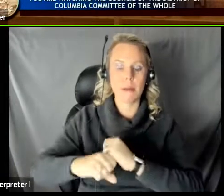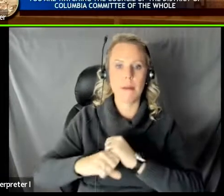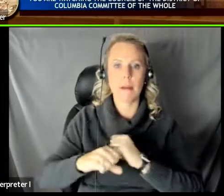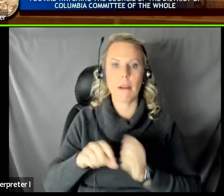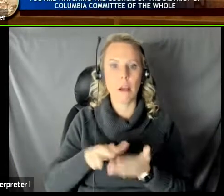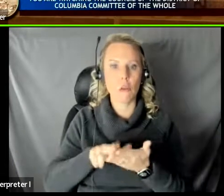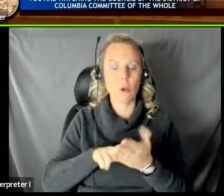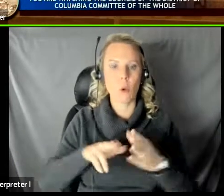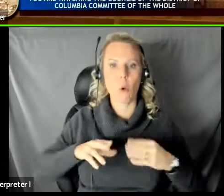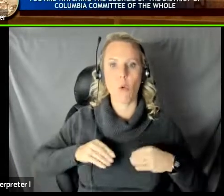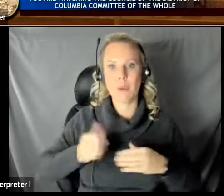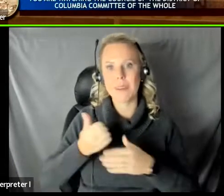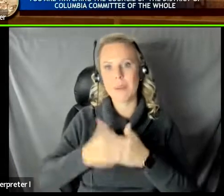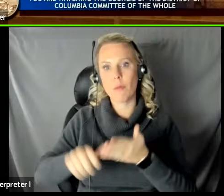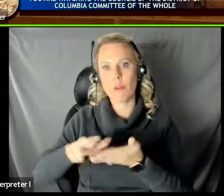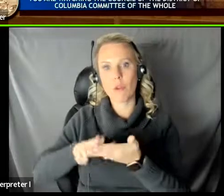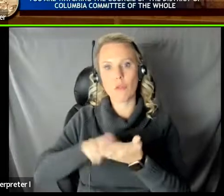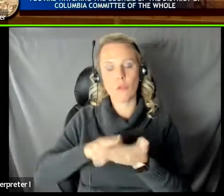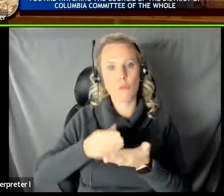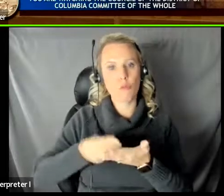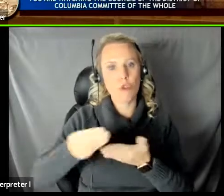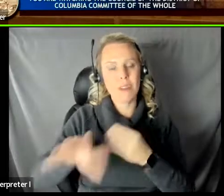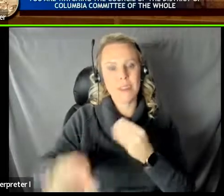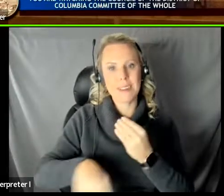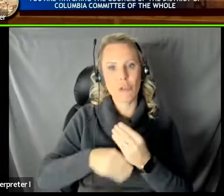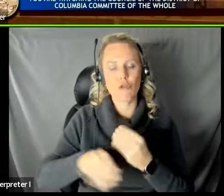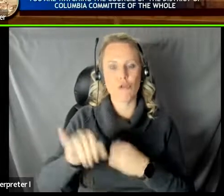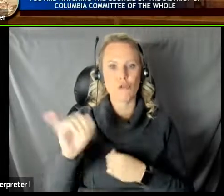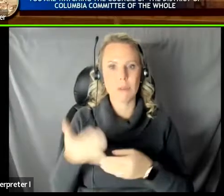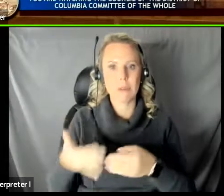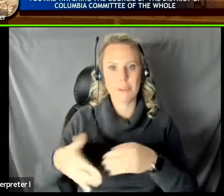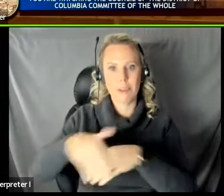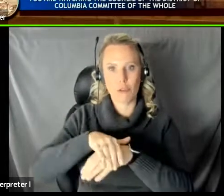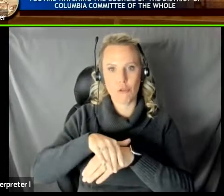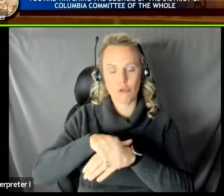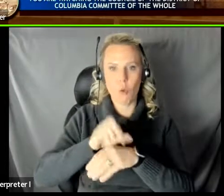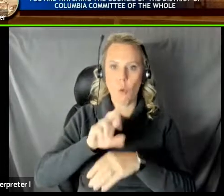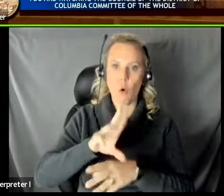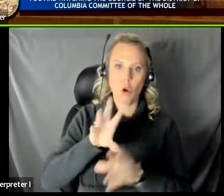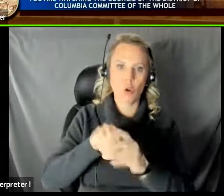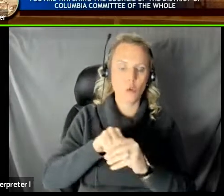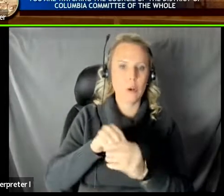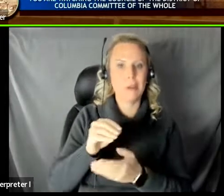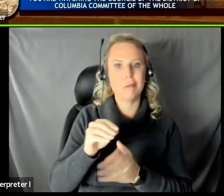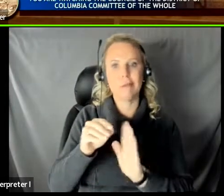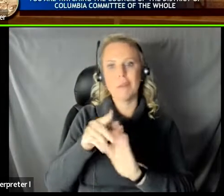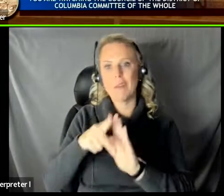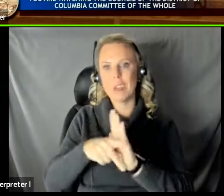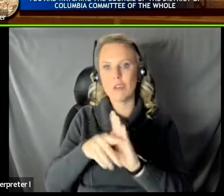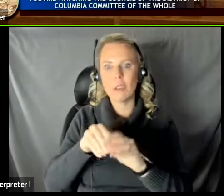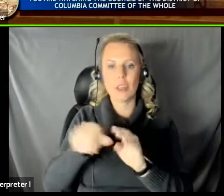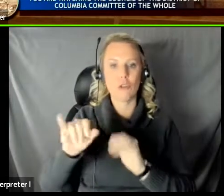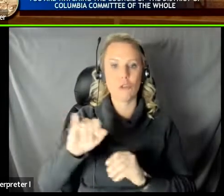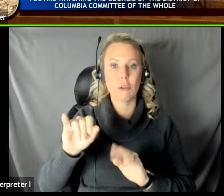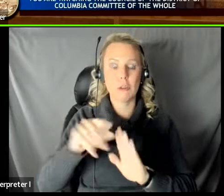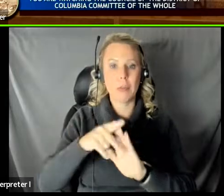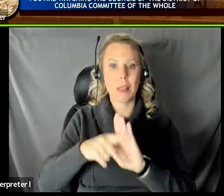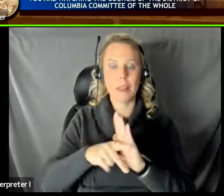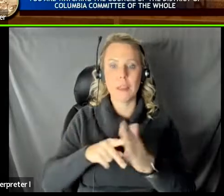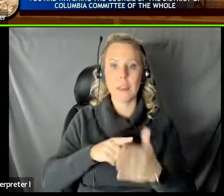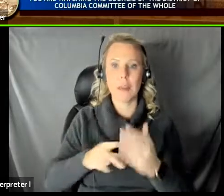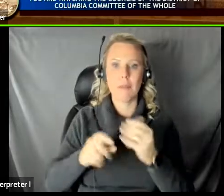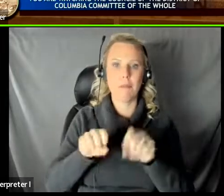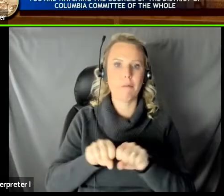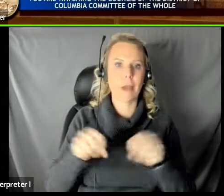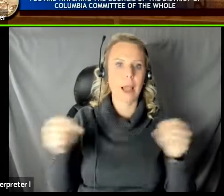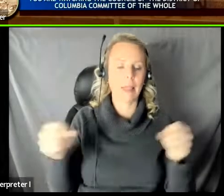requiring subcontractors to purchase additional insurance coverage or including provisions in their insurance policies that would violate the prohibition